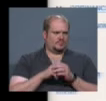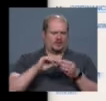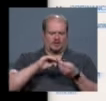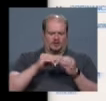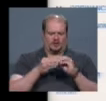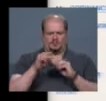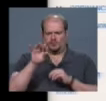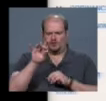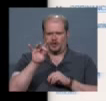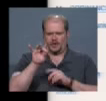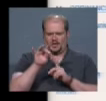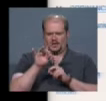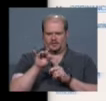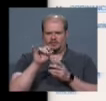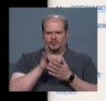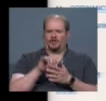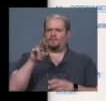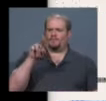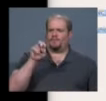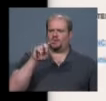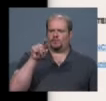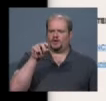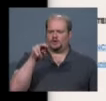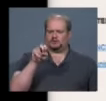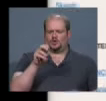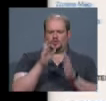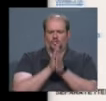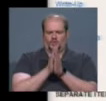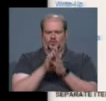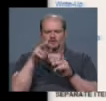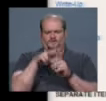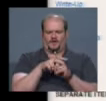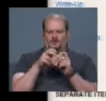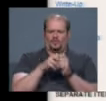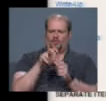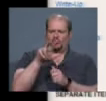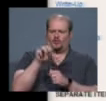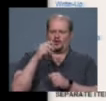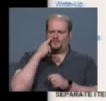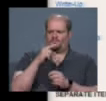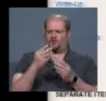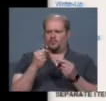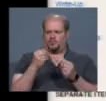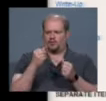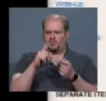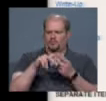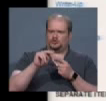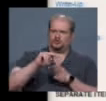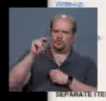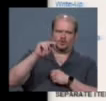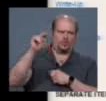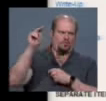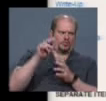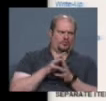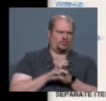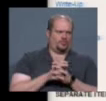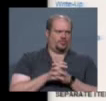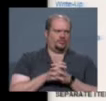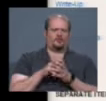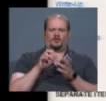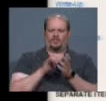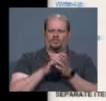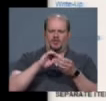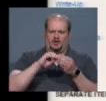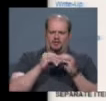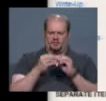Number 8 is a rezoning request filed by 3M for property further to the north. And then